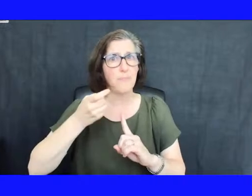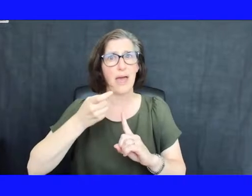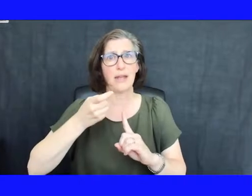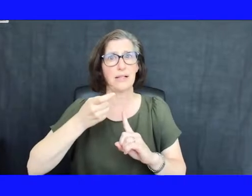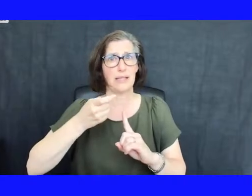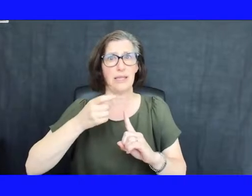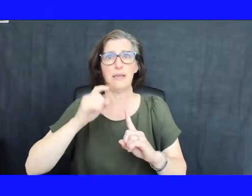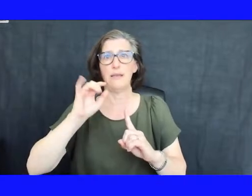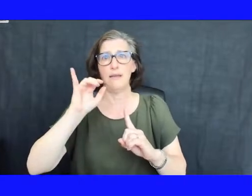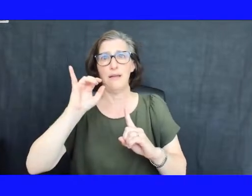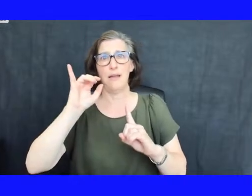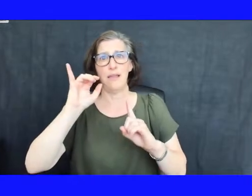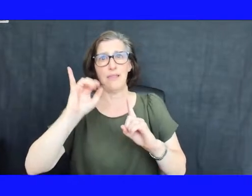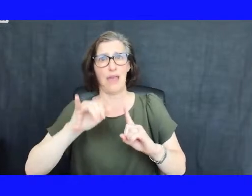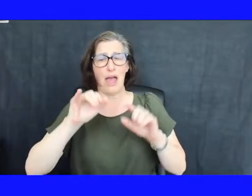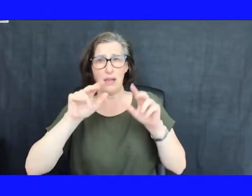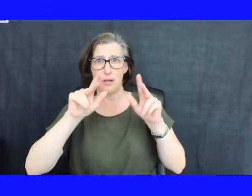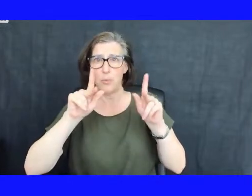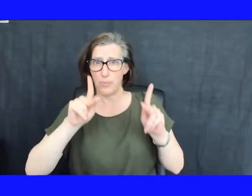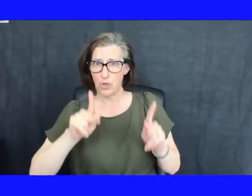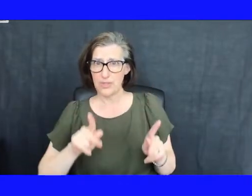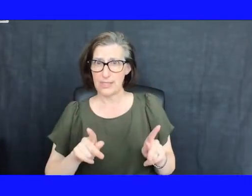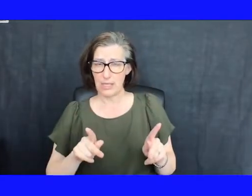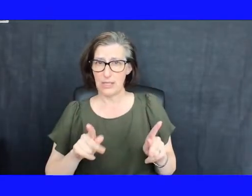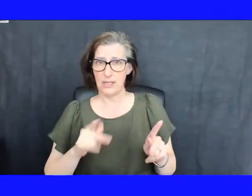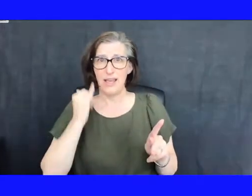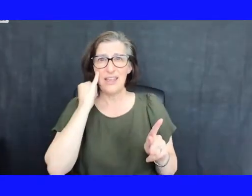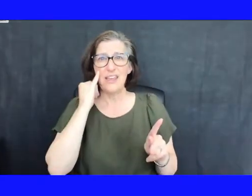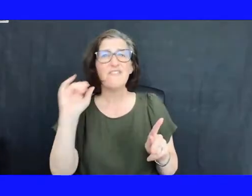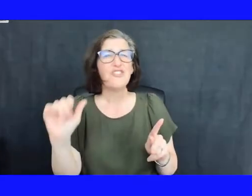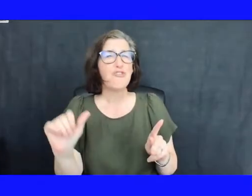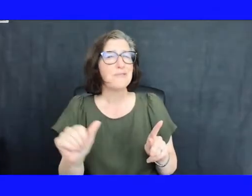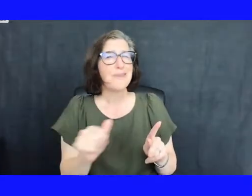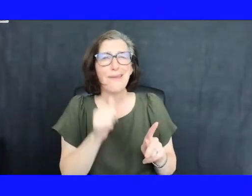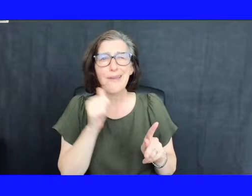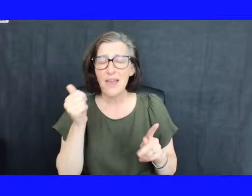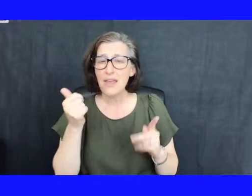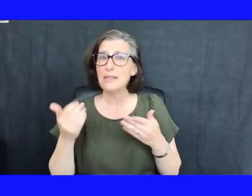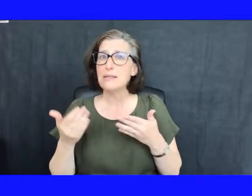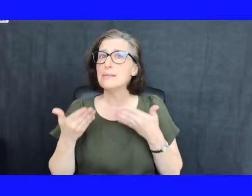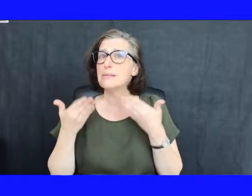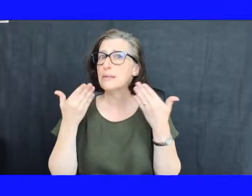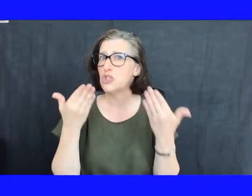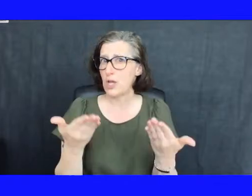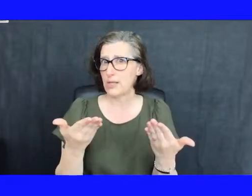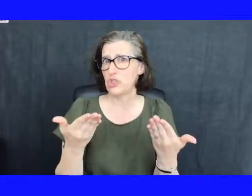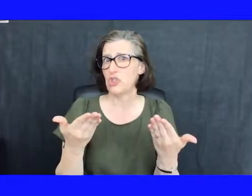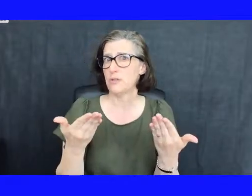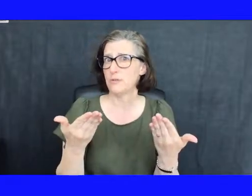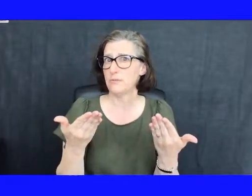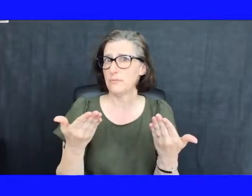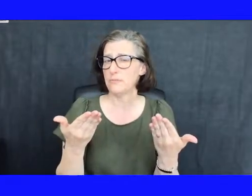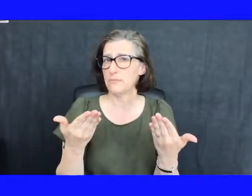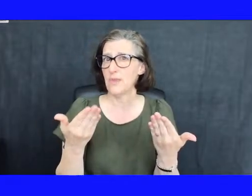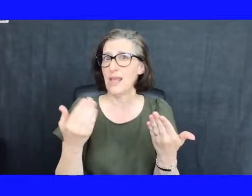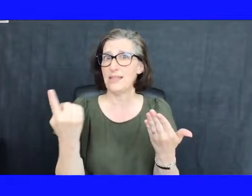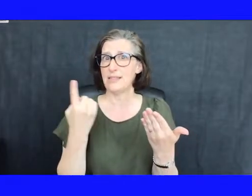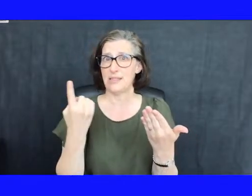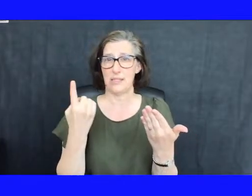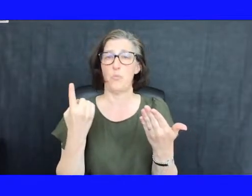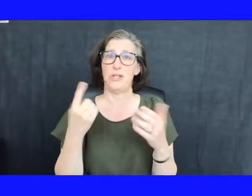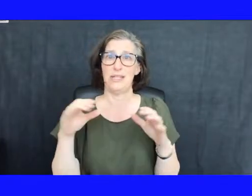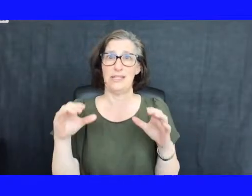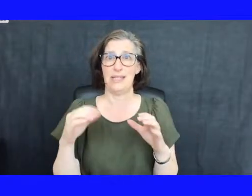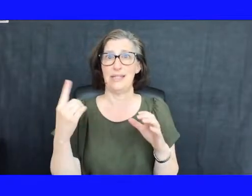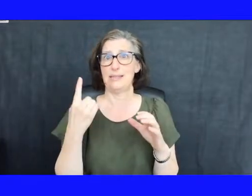center reporting if it's in. If it's a mental psychiatry. Yeah, health. so but I think your example was. Well, I was thinking of a skilled nursing